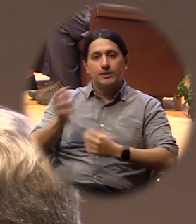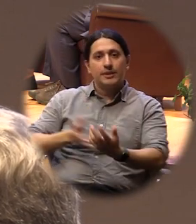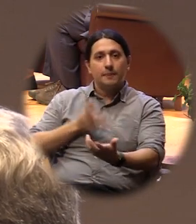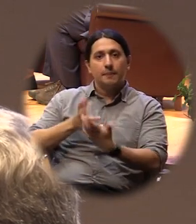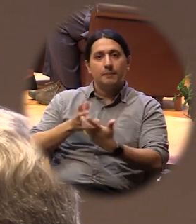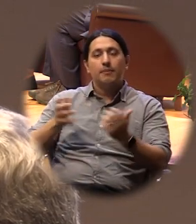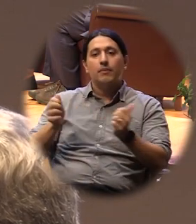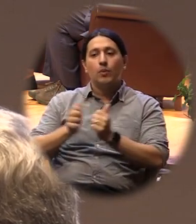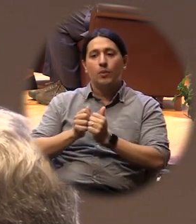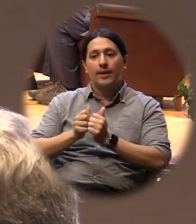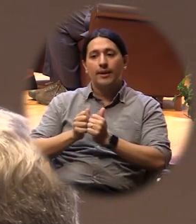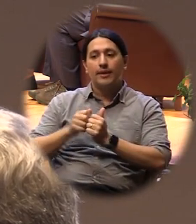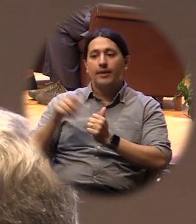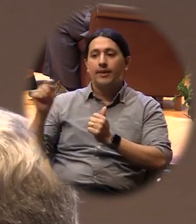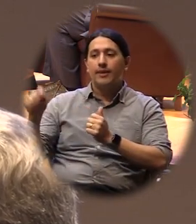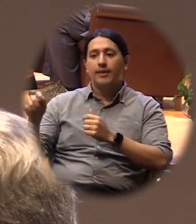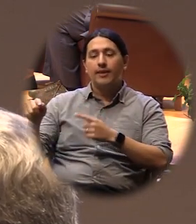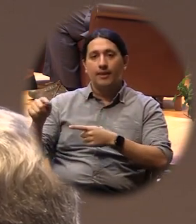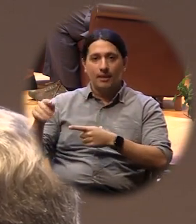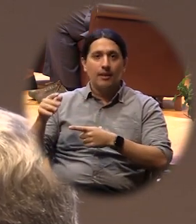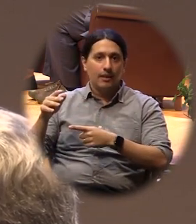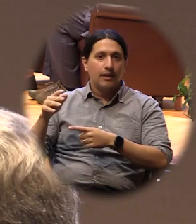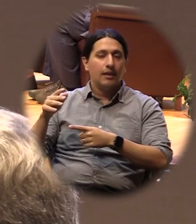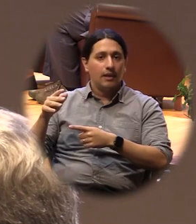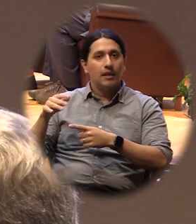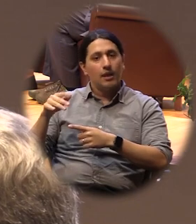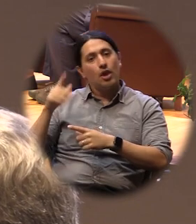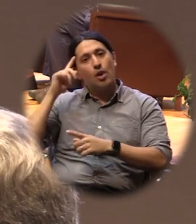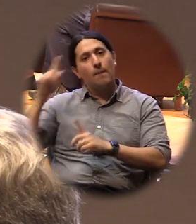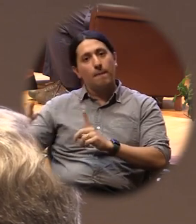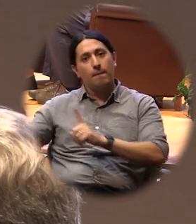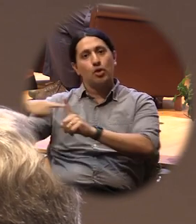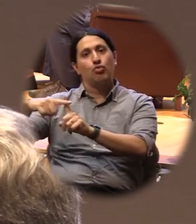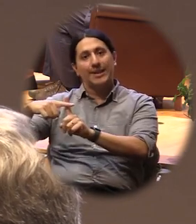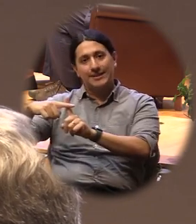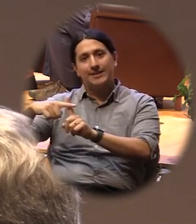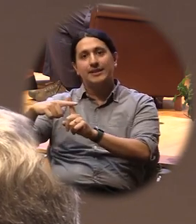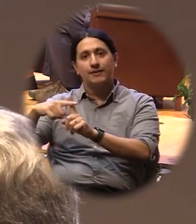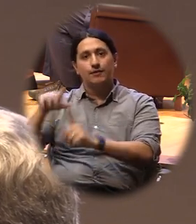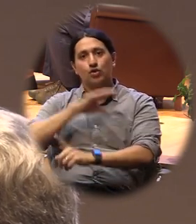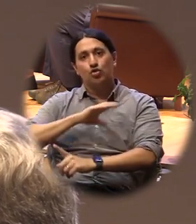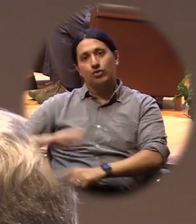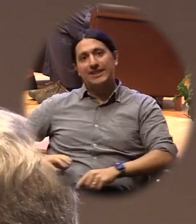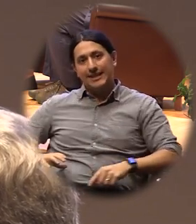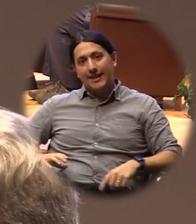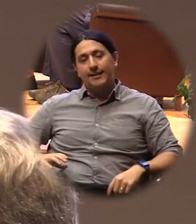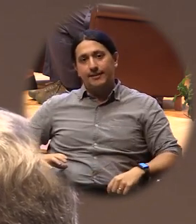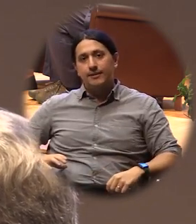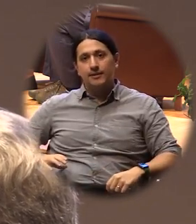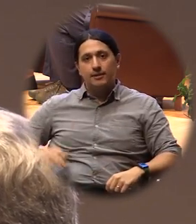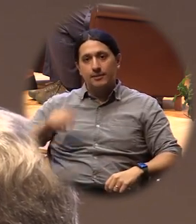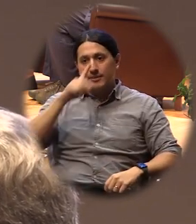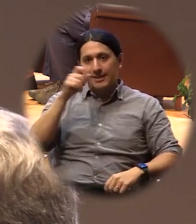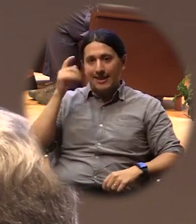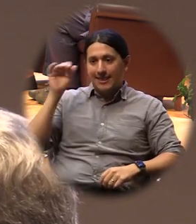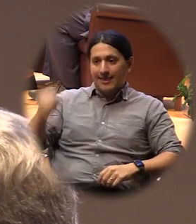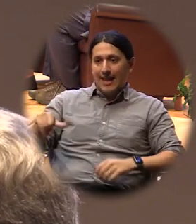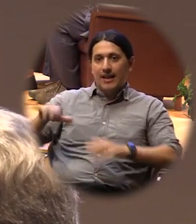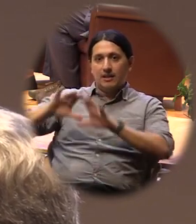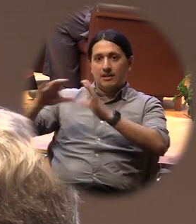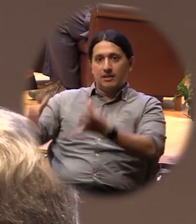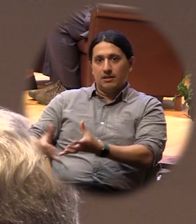going to, like, specify progressive Christianity, because I think that's the realm of Christianity that's most,